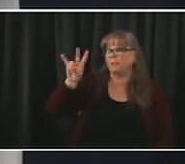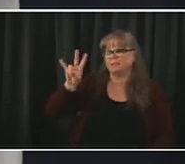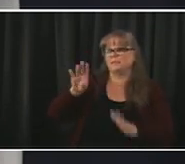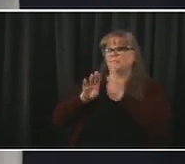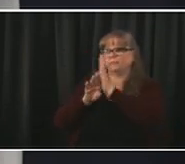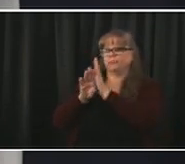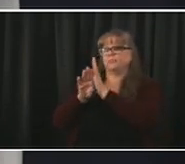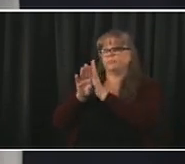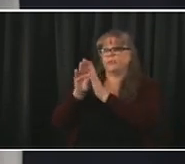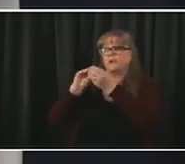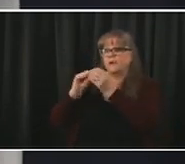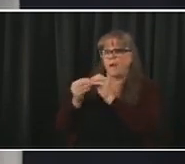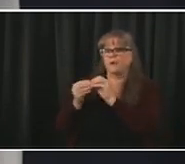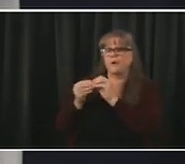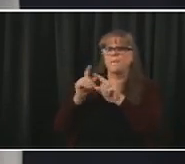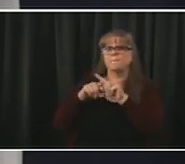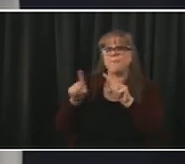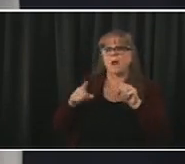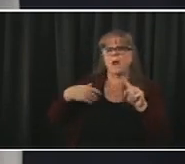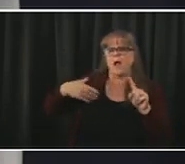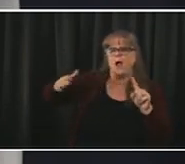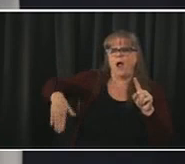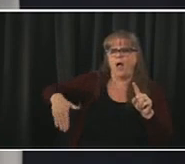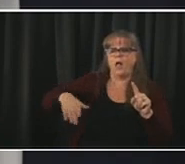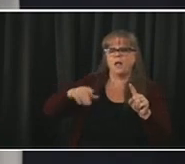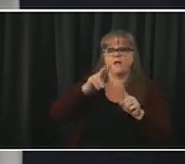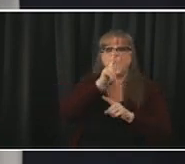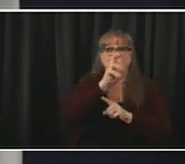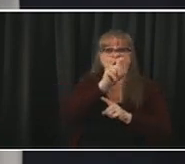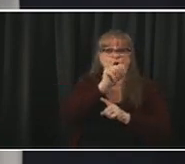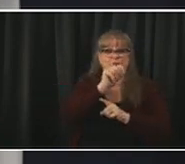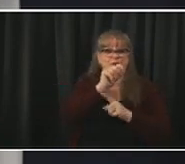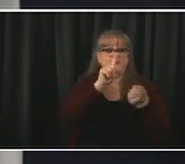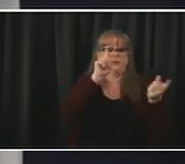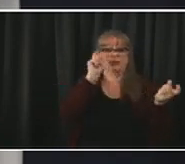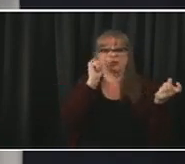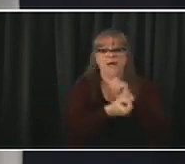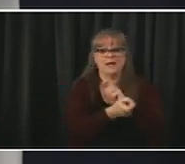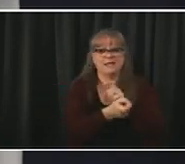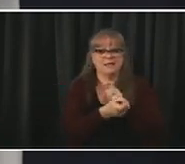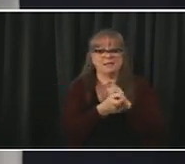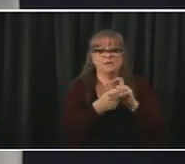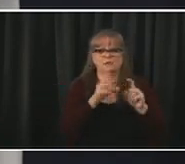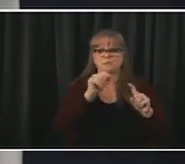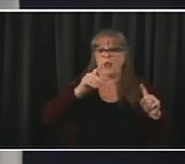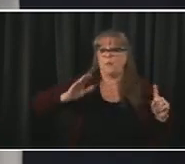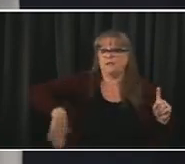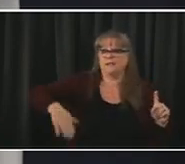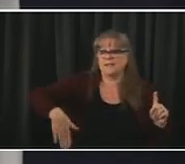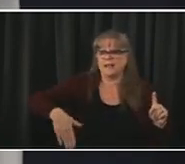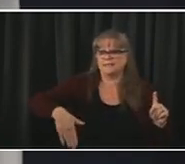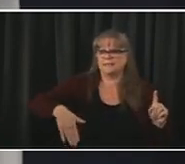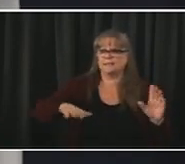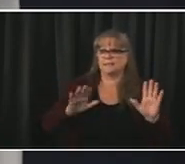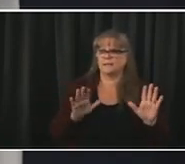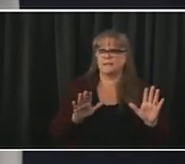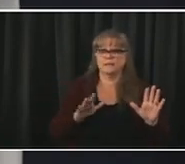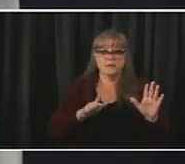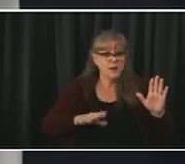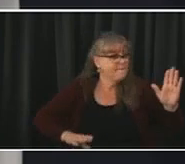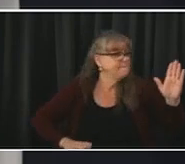Colorado. That's reported to us every day. It's on the website every day. We do not yet see disproportionate growth